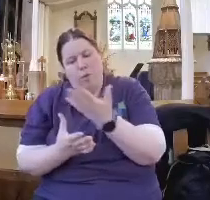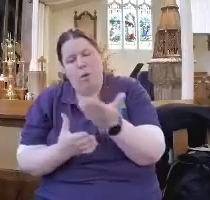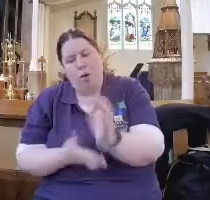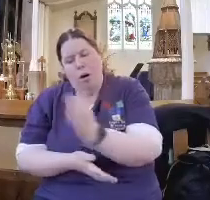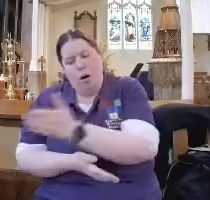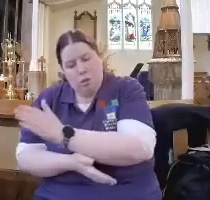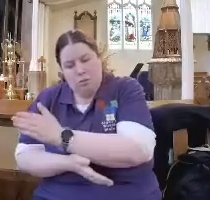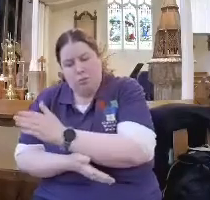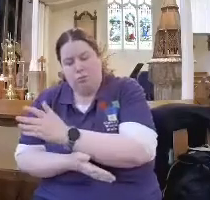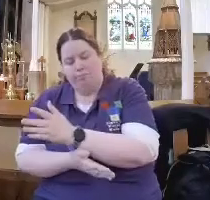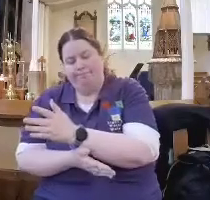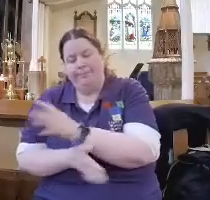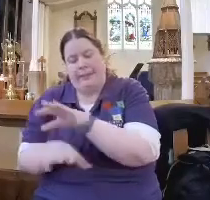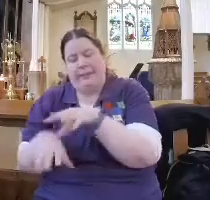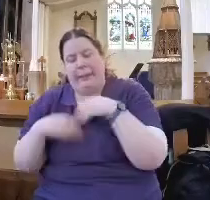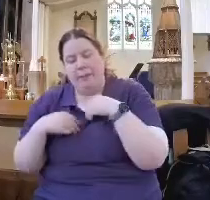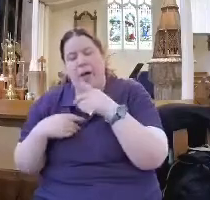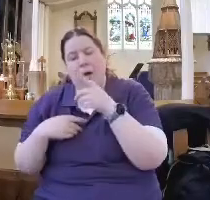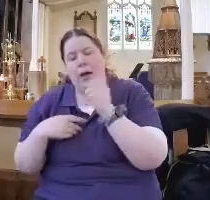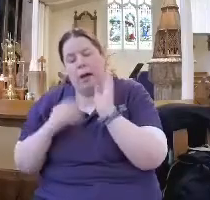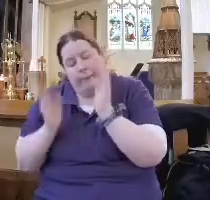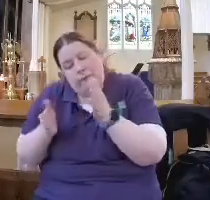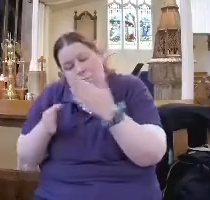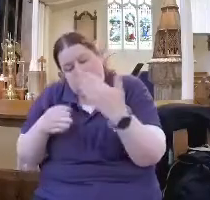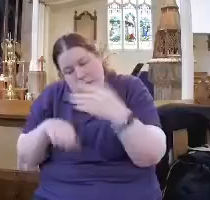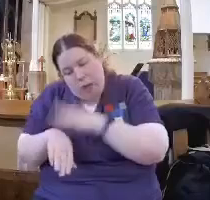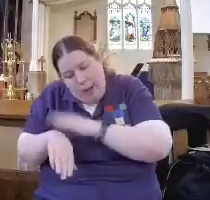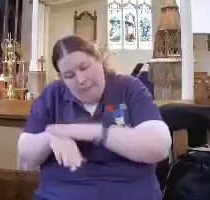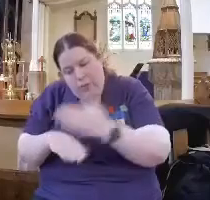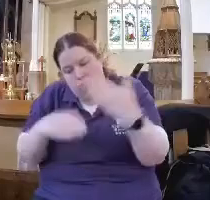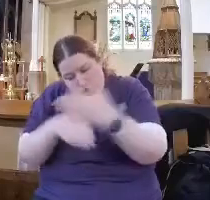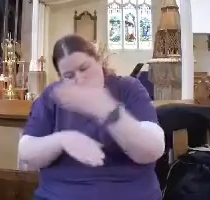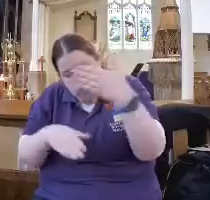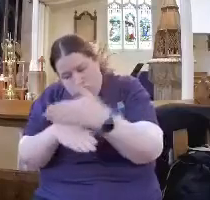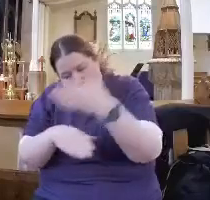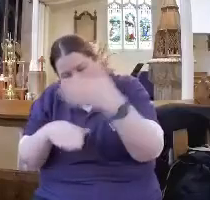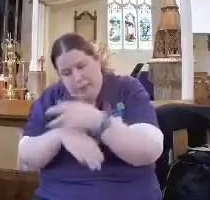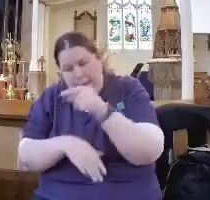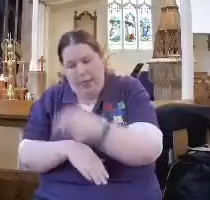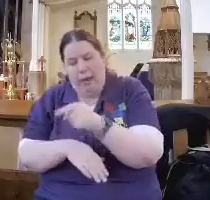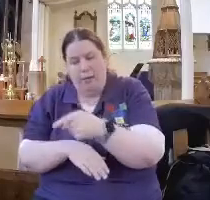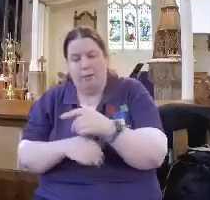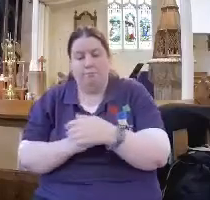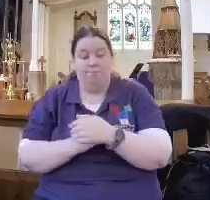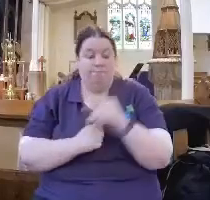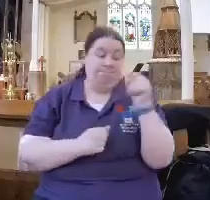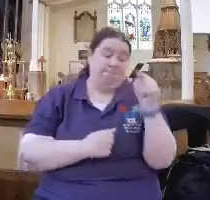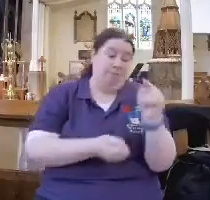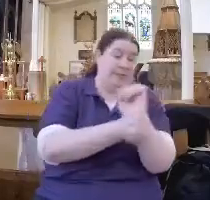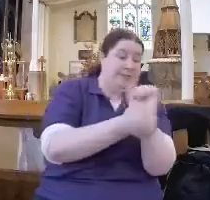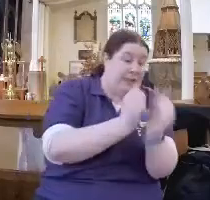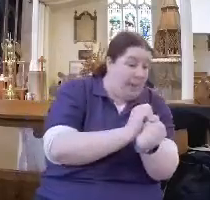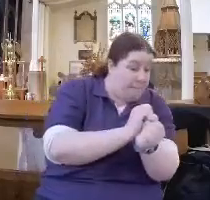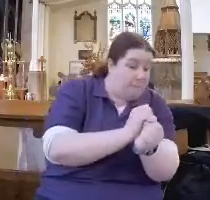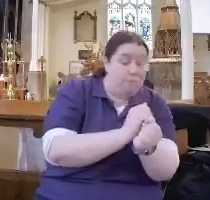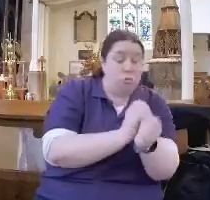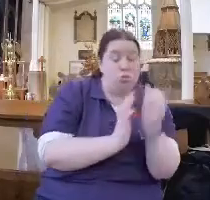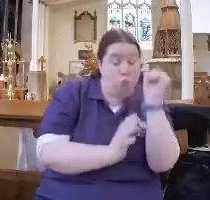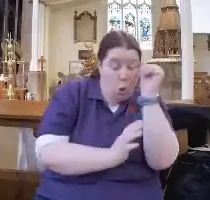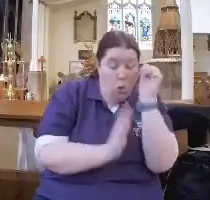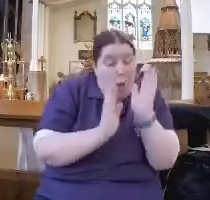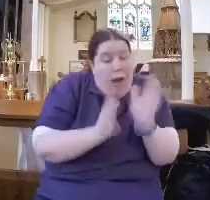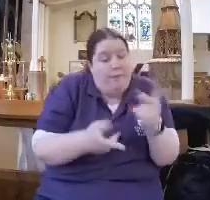put the time in. And you accept that your revision for your exam has got to be the thing you